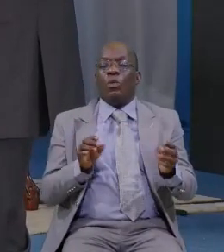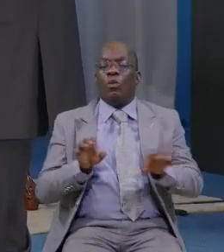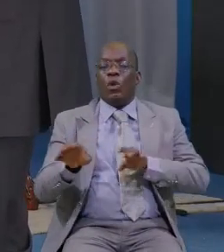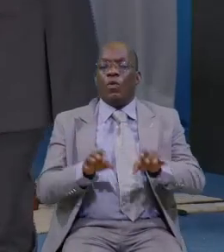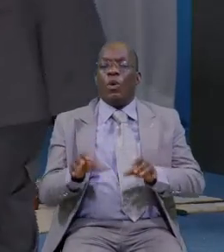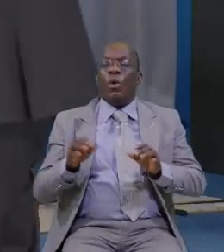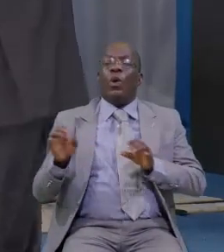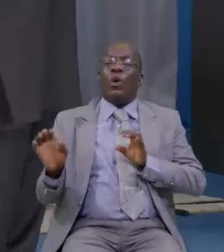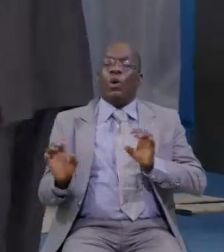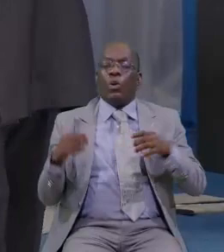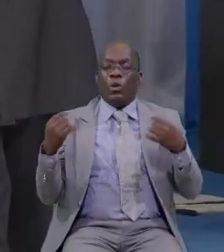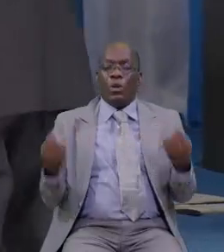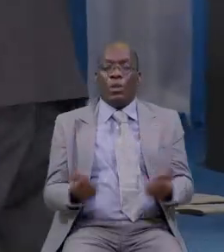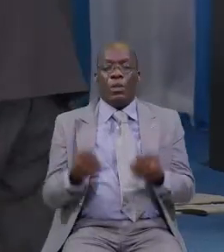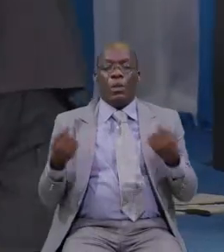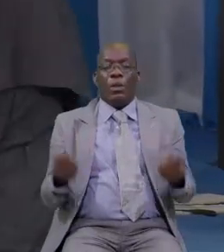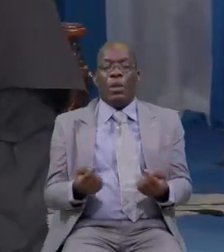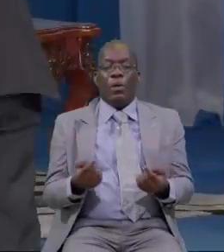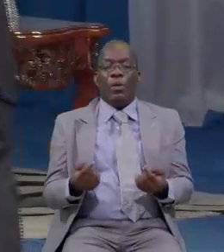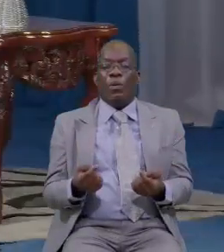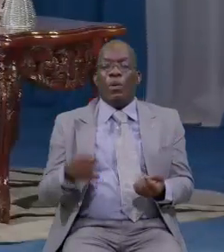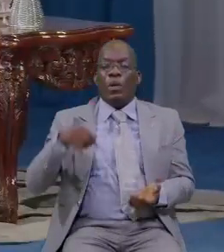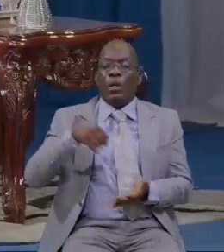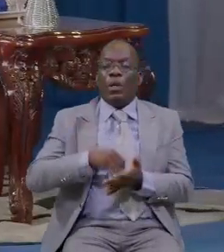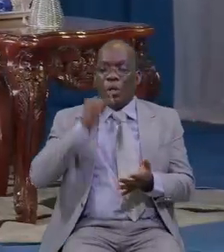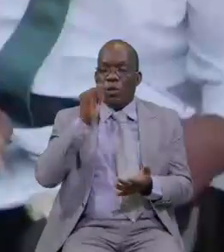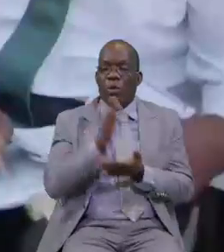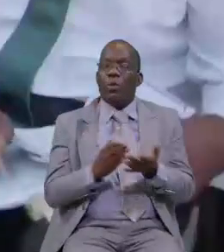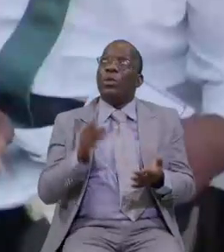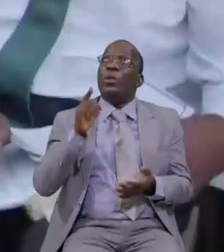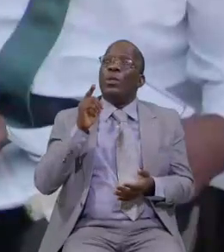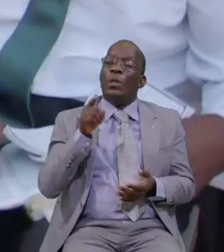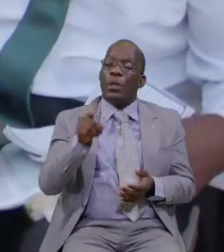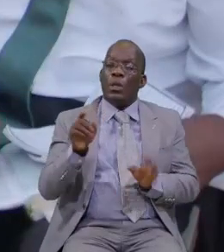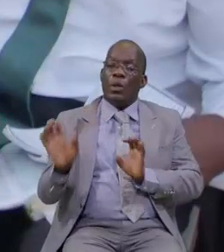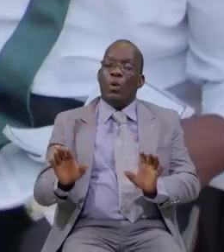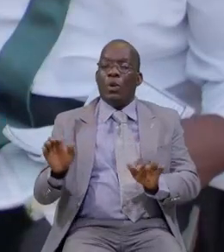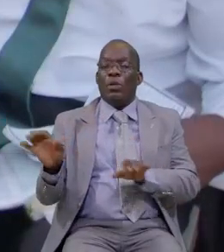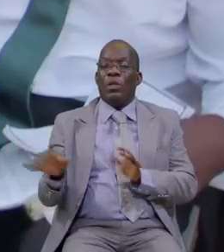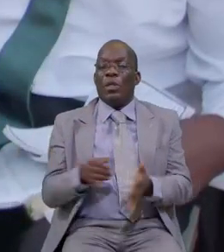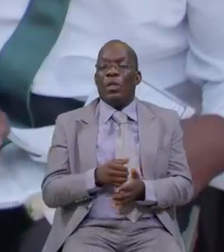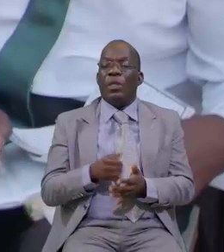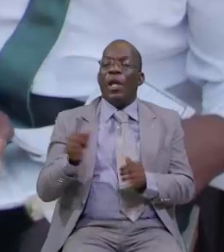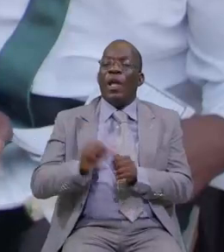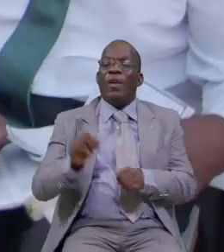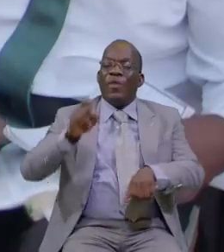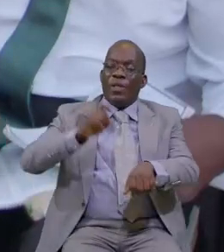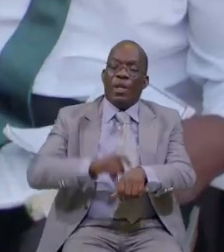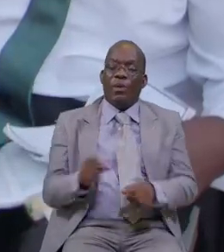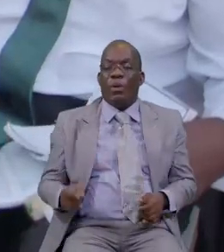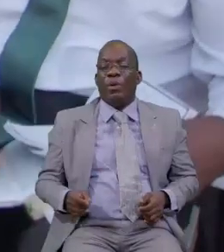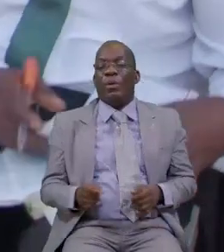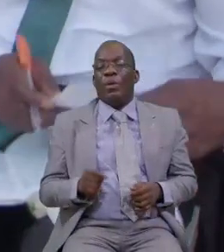sin. It's something he does daily. He does it every time. If he has not